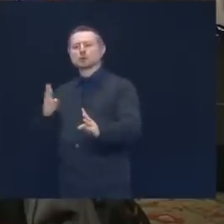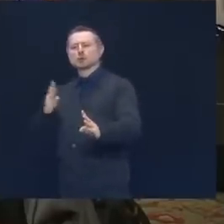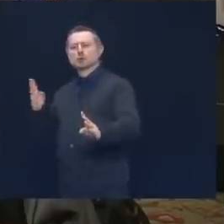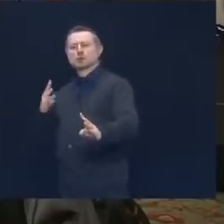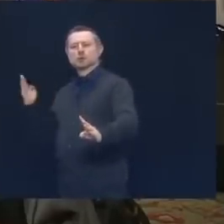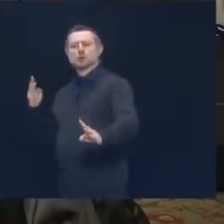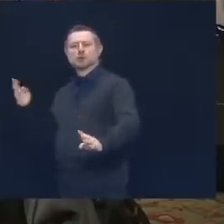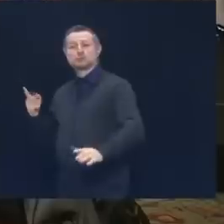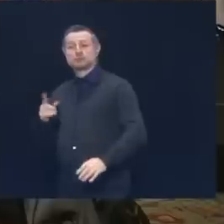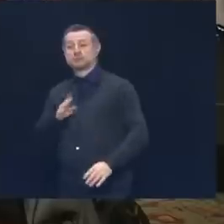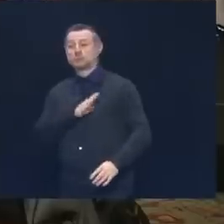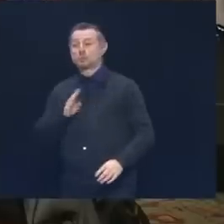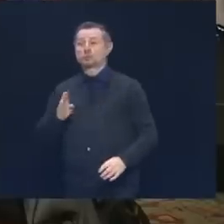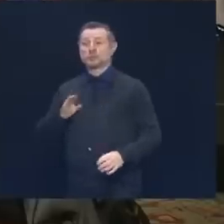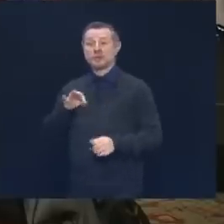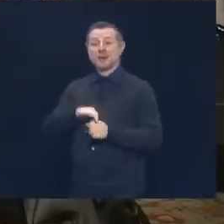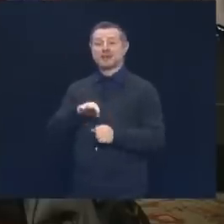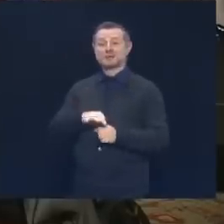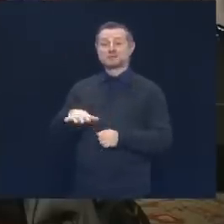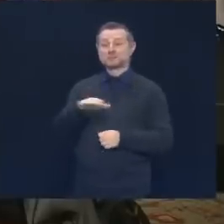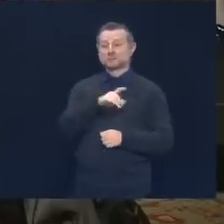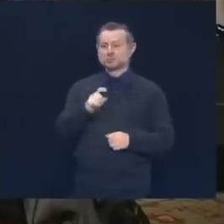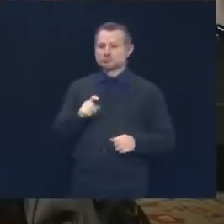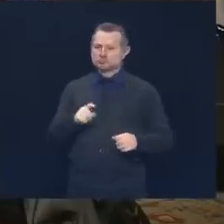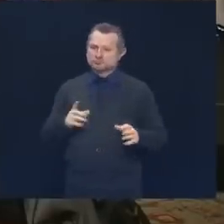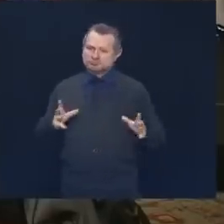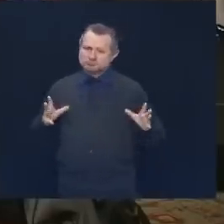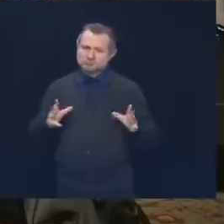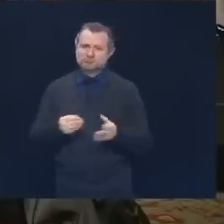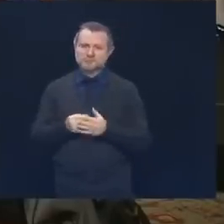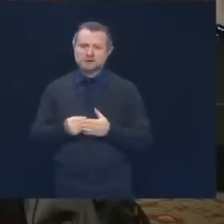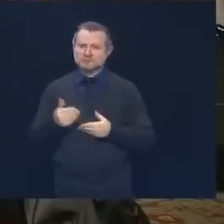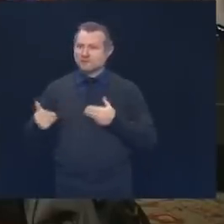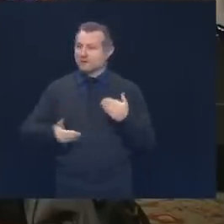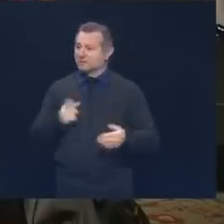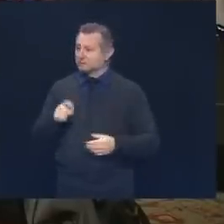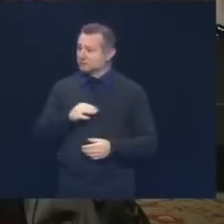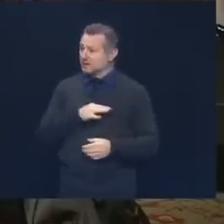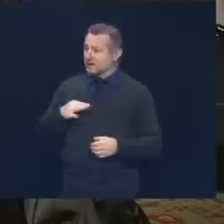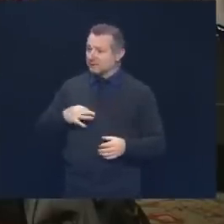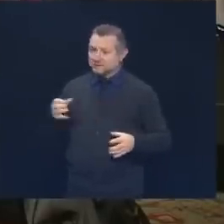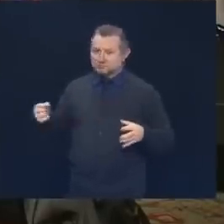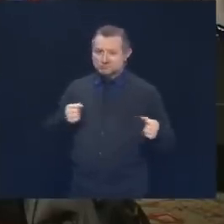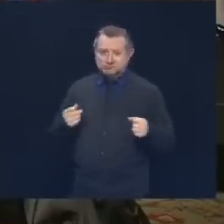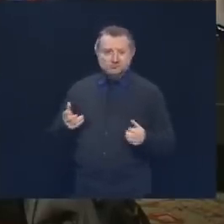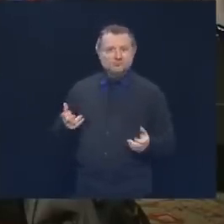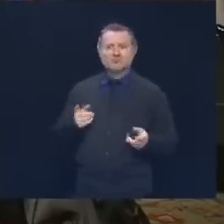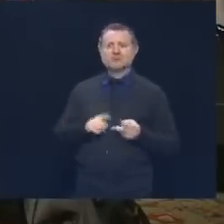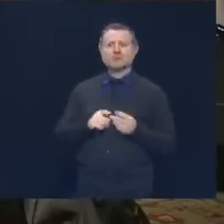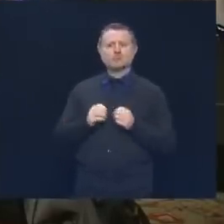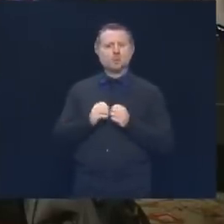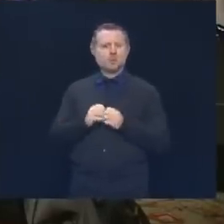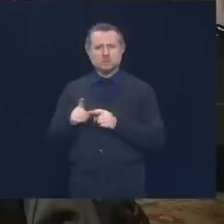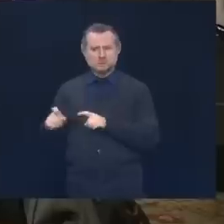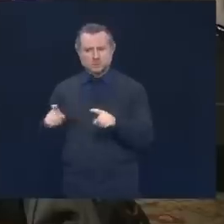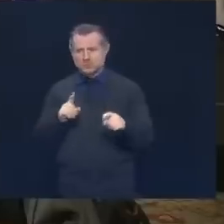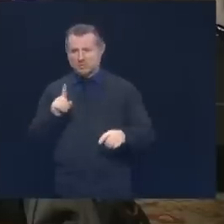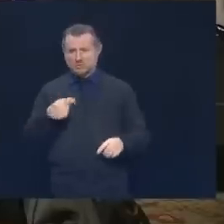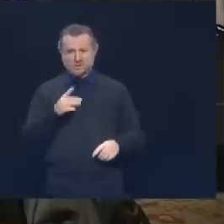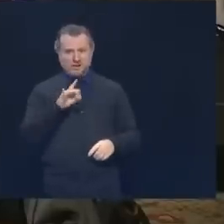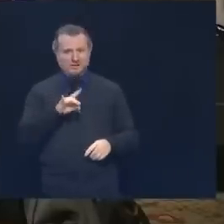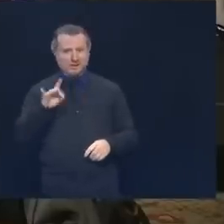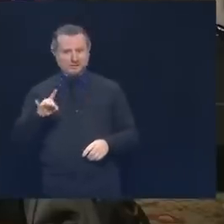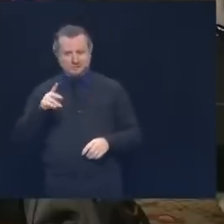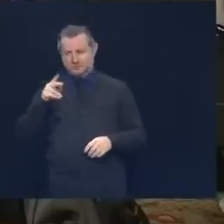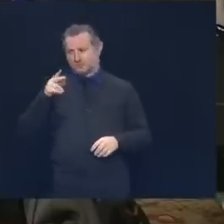Elections, especially the city, more money could have been allocated to hire more staff and also perhaps more polling places. There's only 88 in the city, also